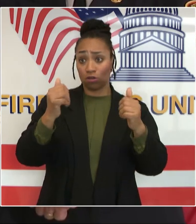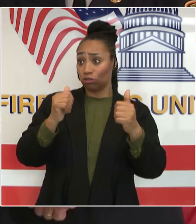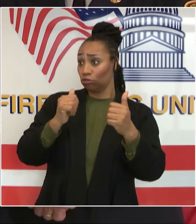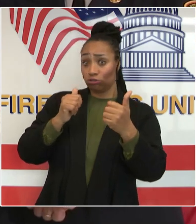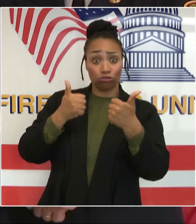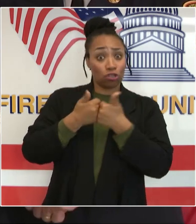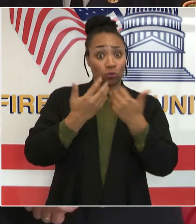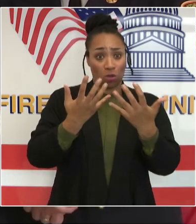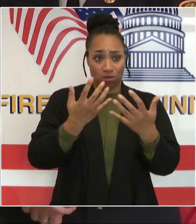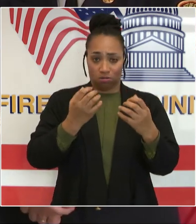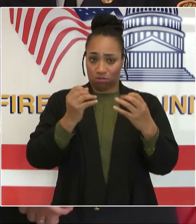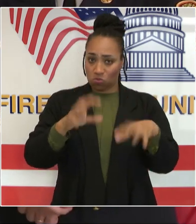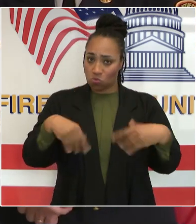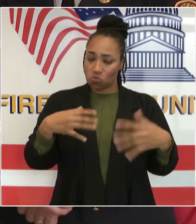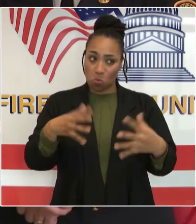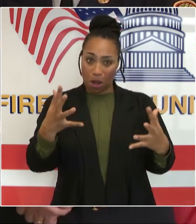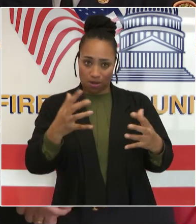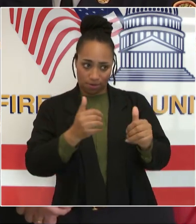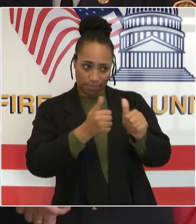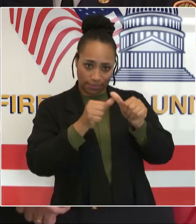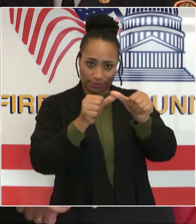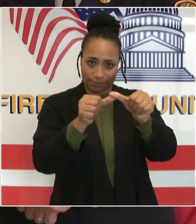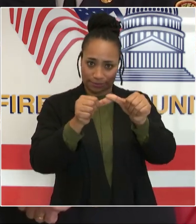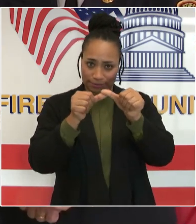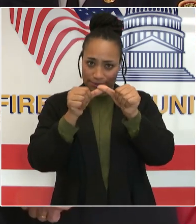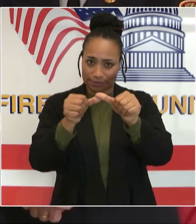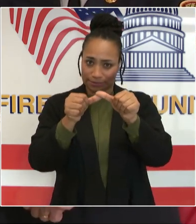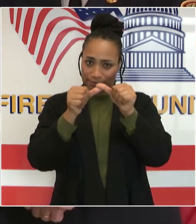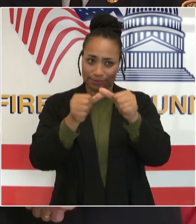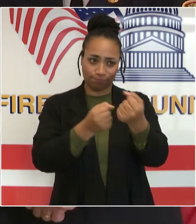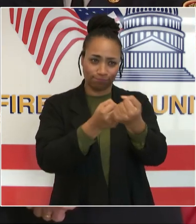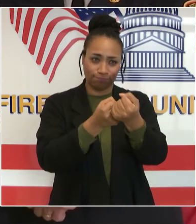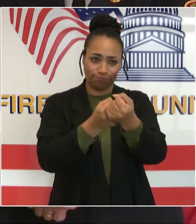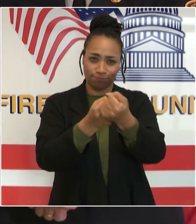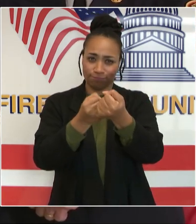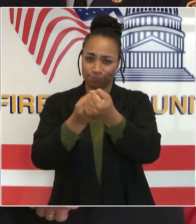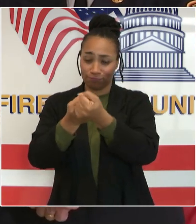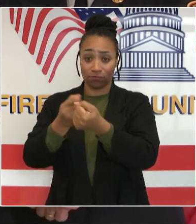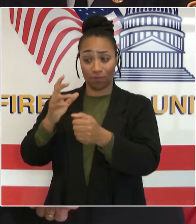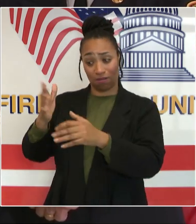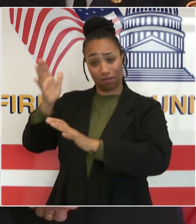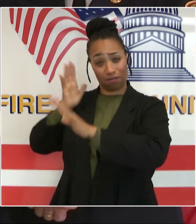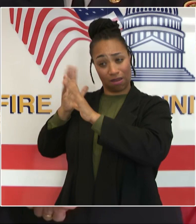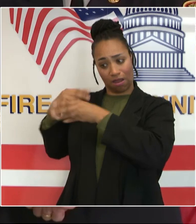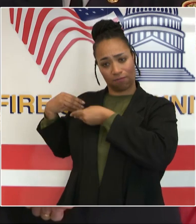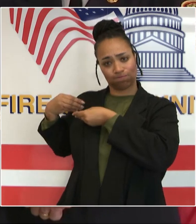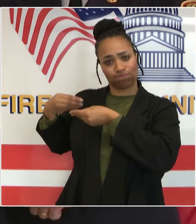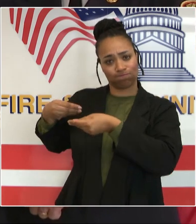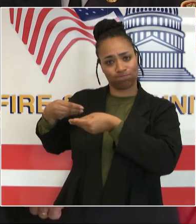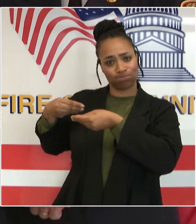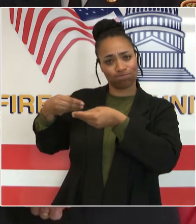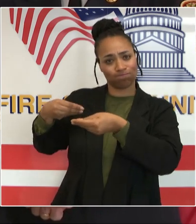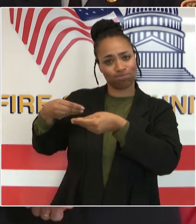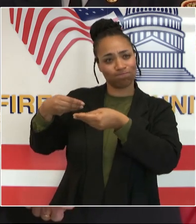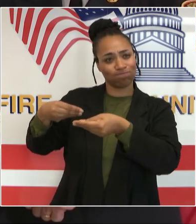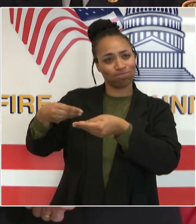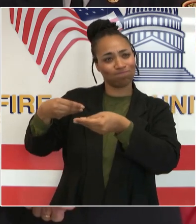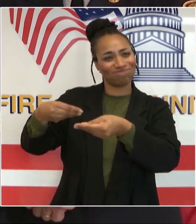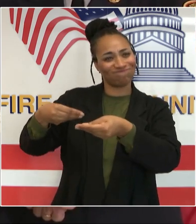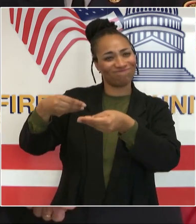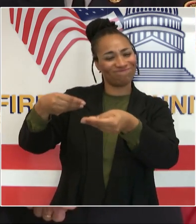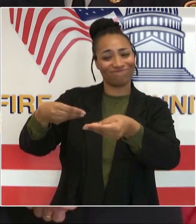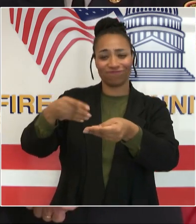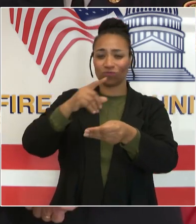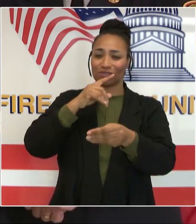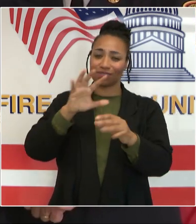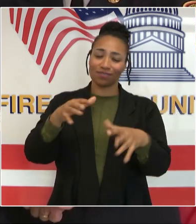on the promise. In it, we seek to serve as a world-class flagship university for the nation's capital,